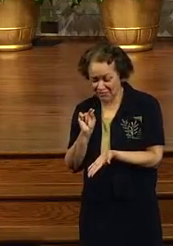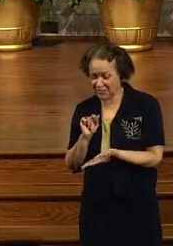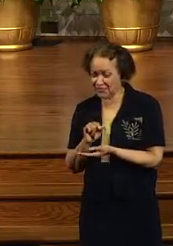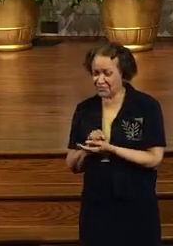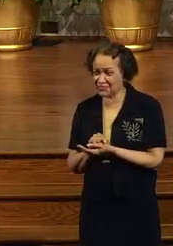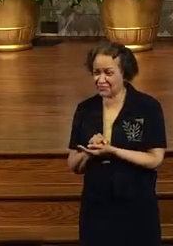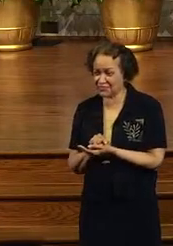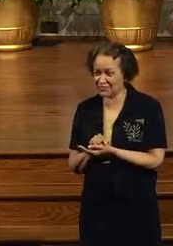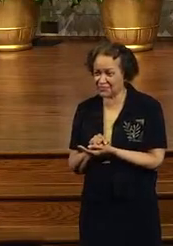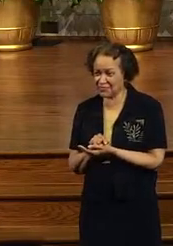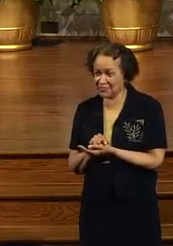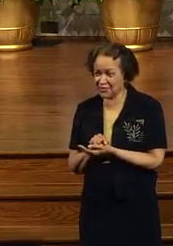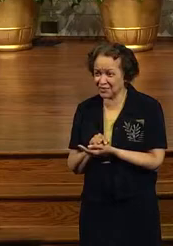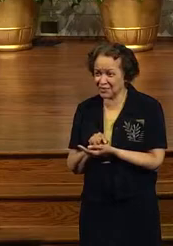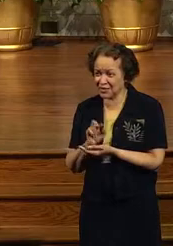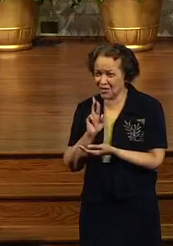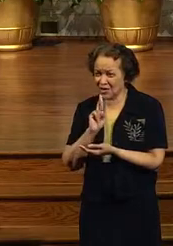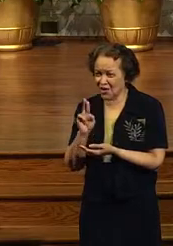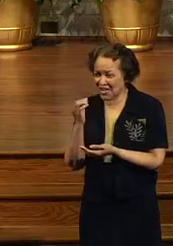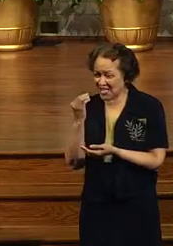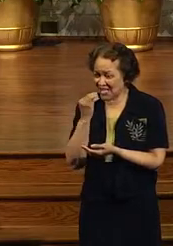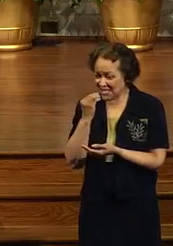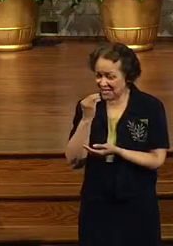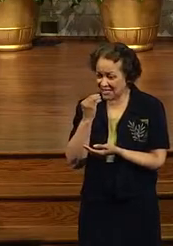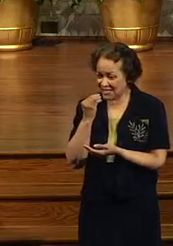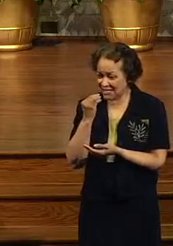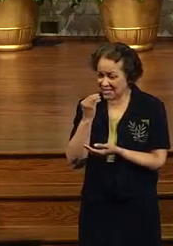chickens are eaten in a year.